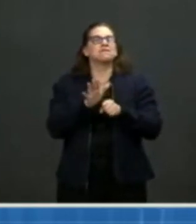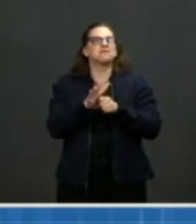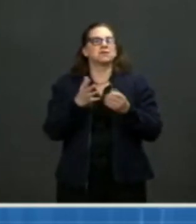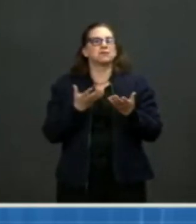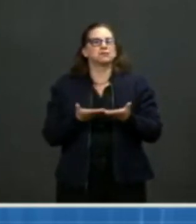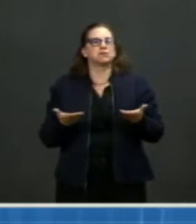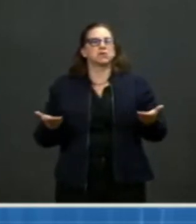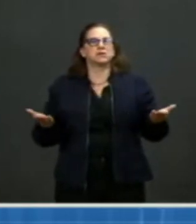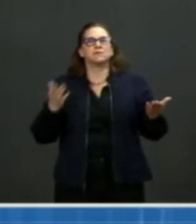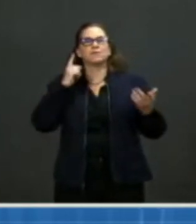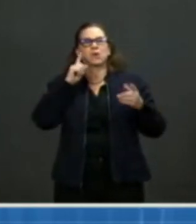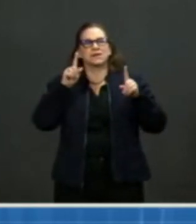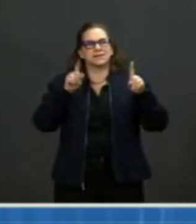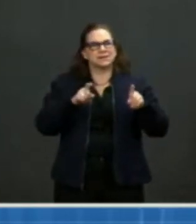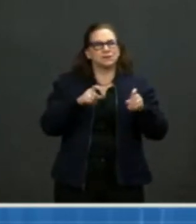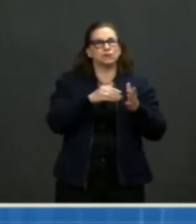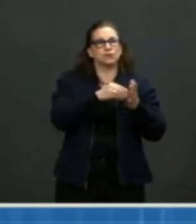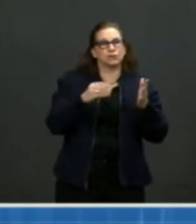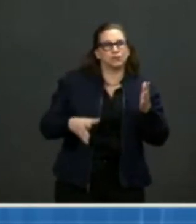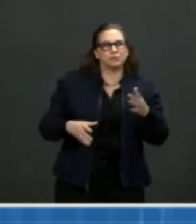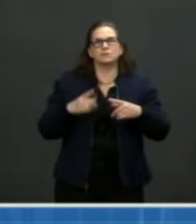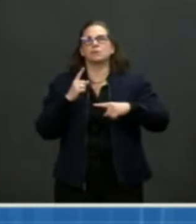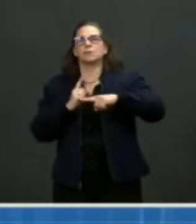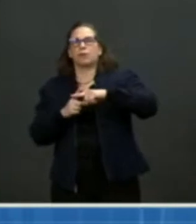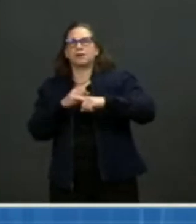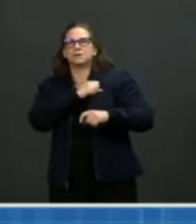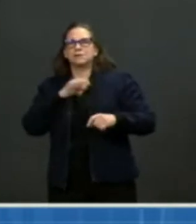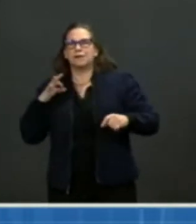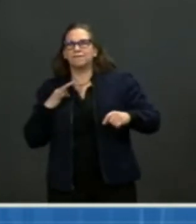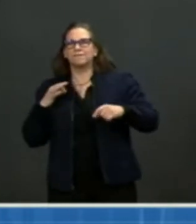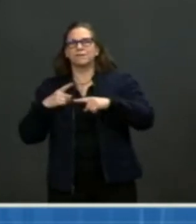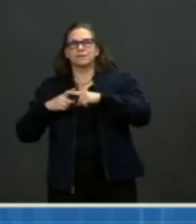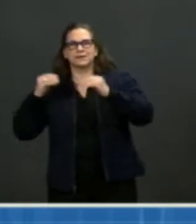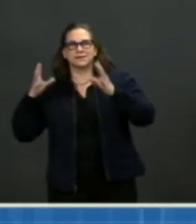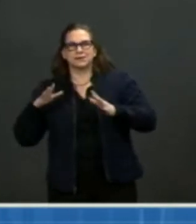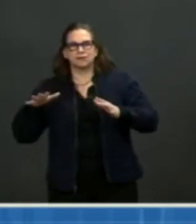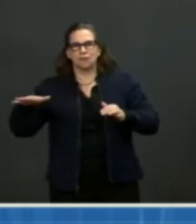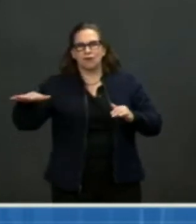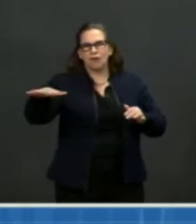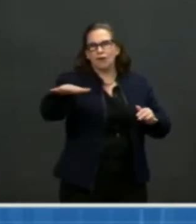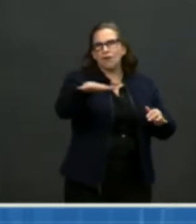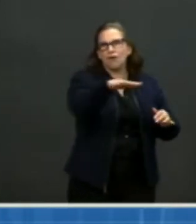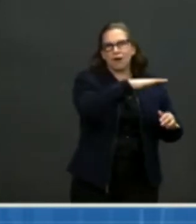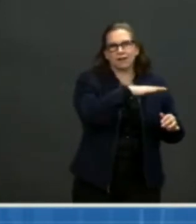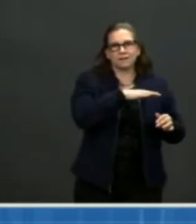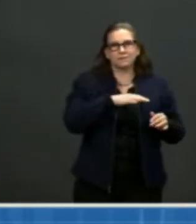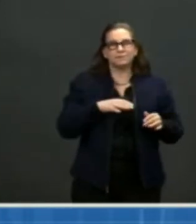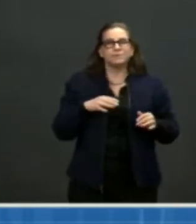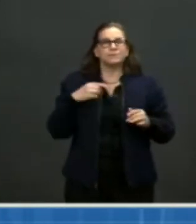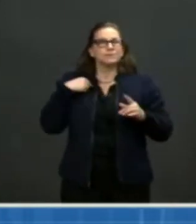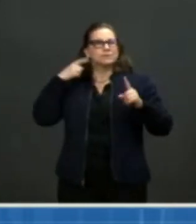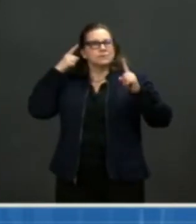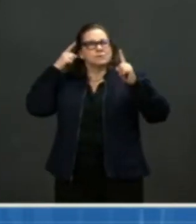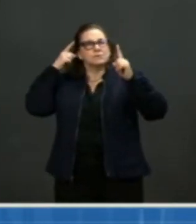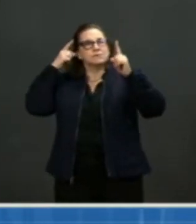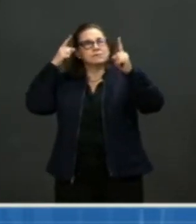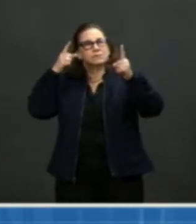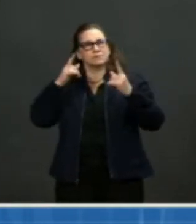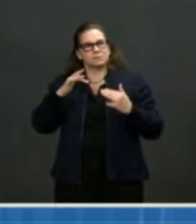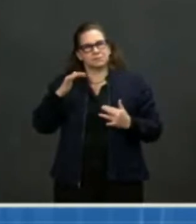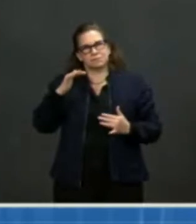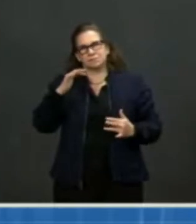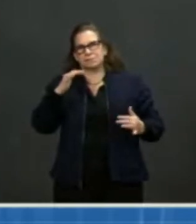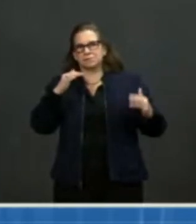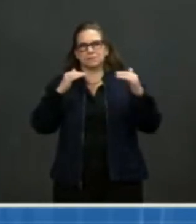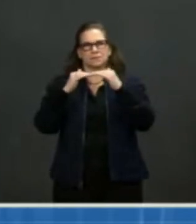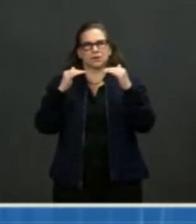Today, we're taking another step in building an equitable and efficient response. The state of Washington